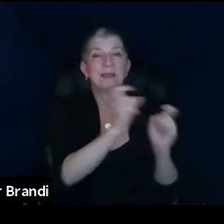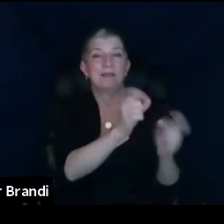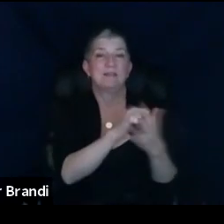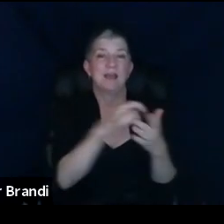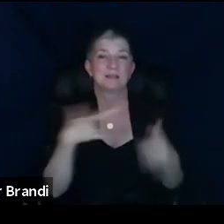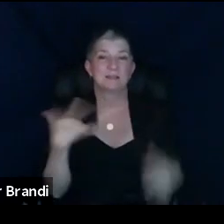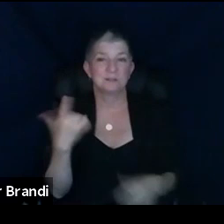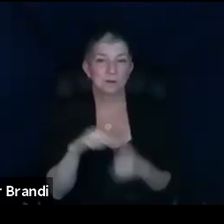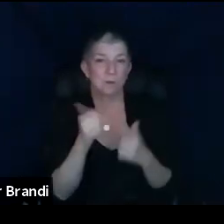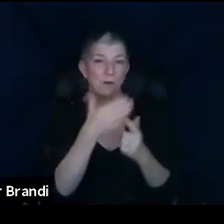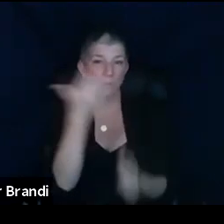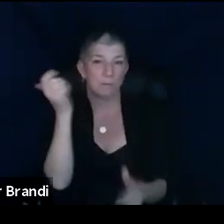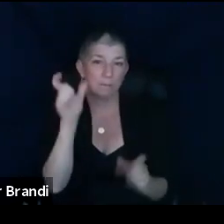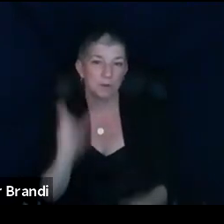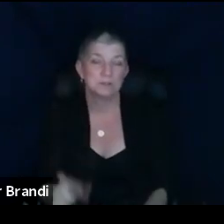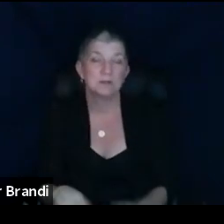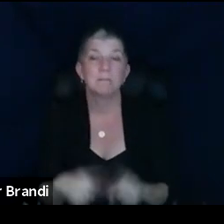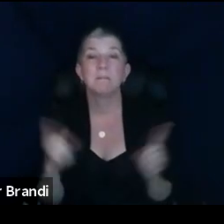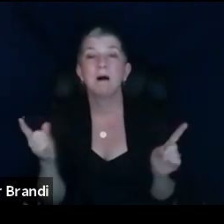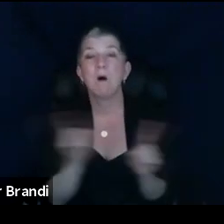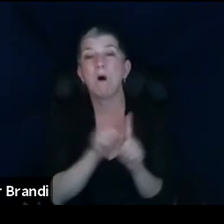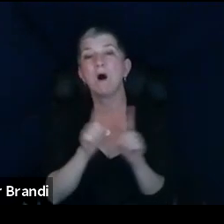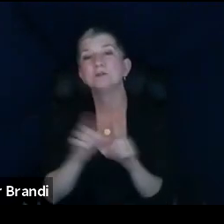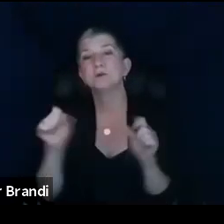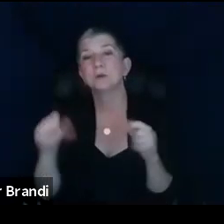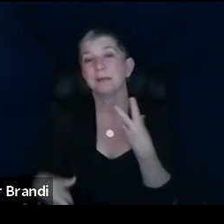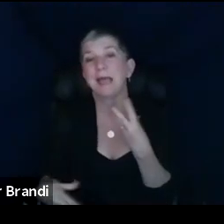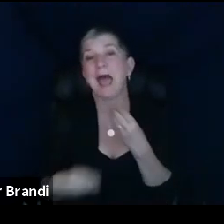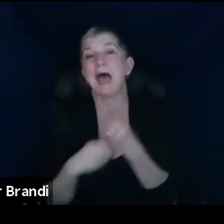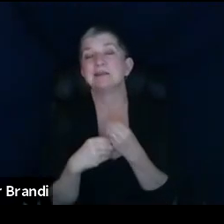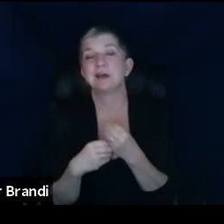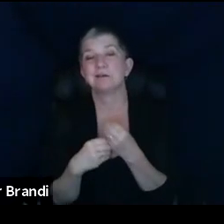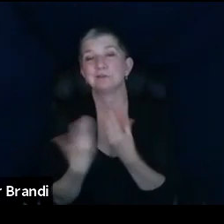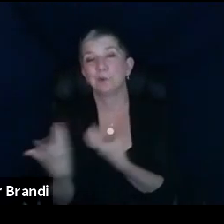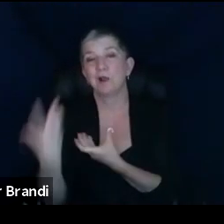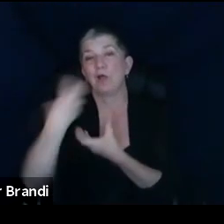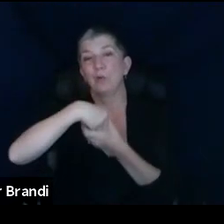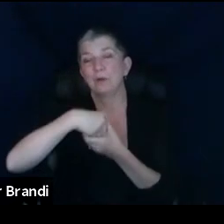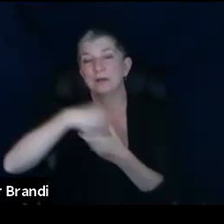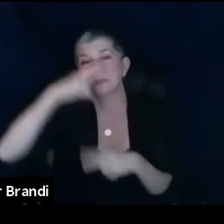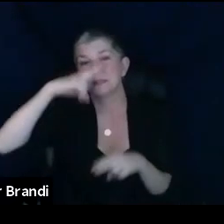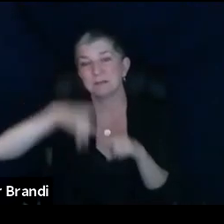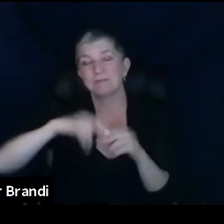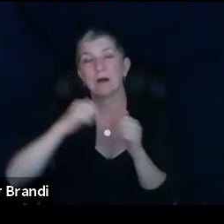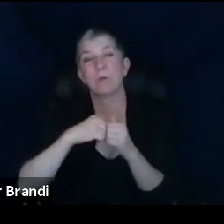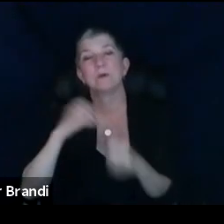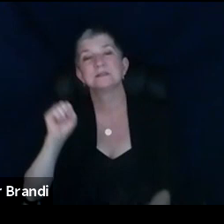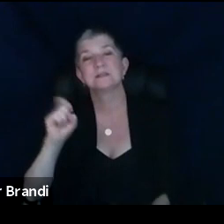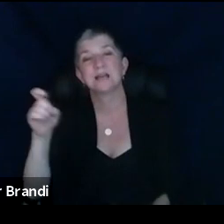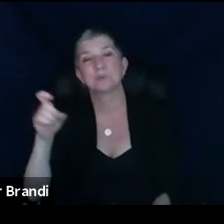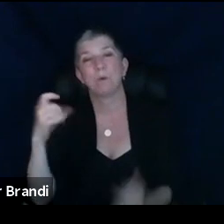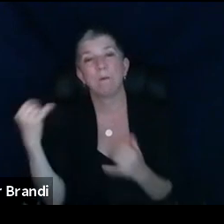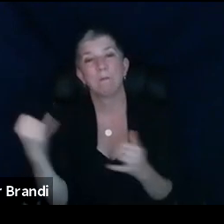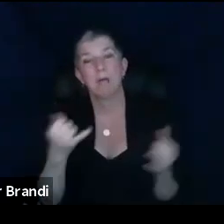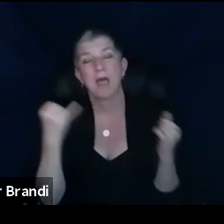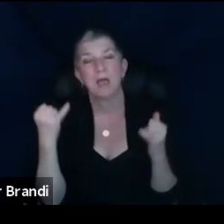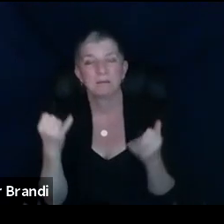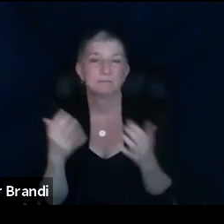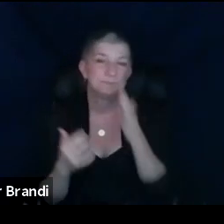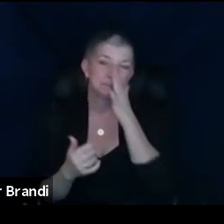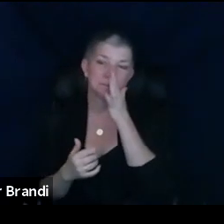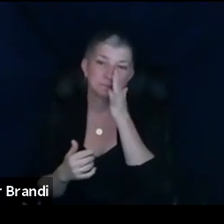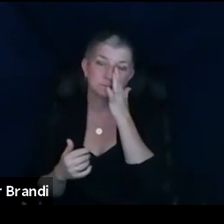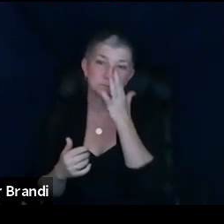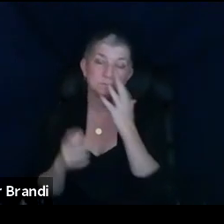sensation. But it can also be an adjunct to adding in some fun with sexual play. And a lot of kinks are in that way. So you